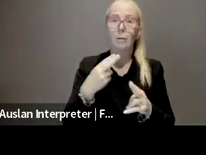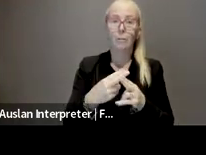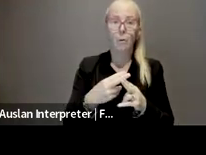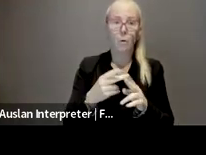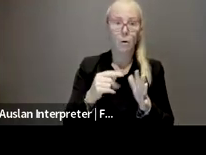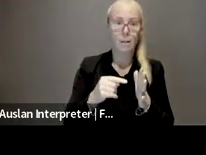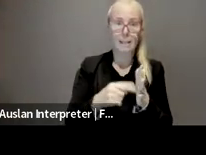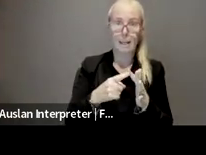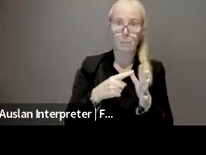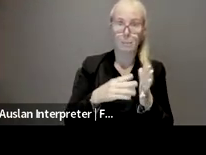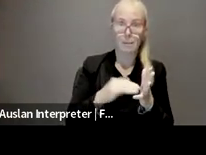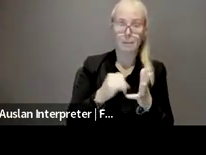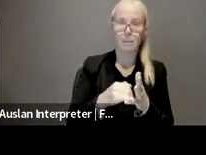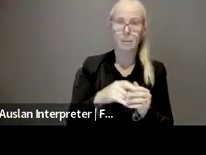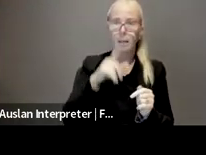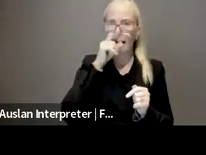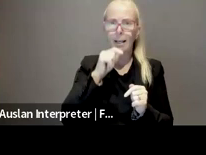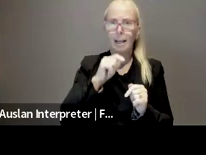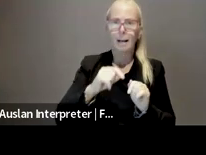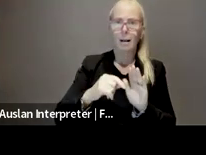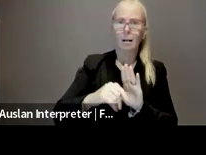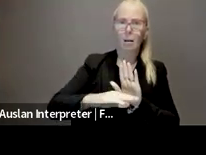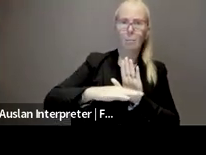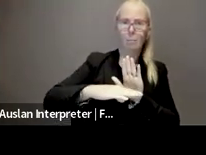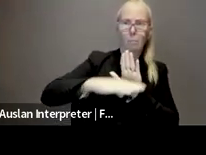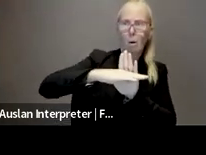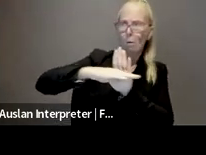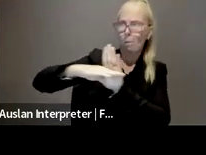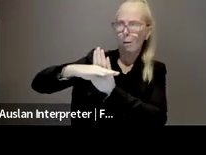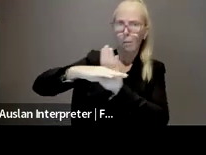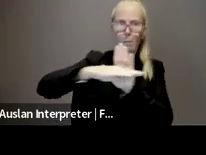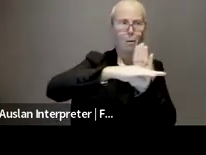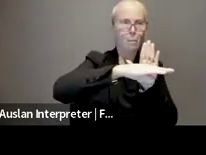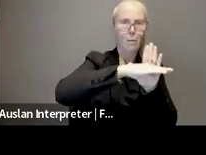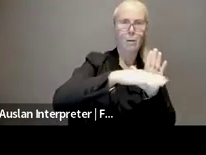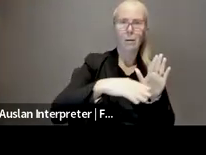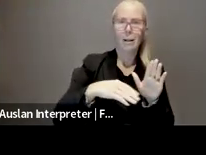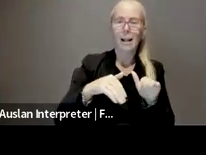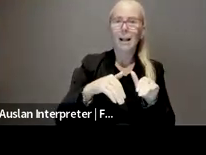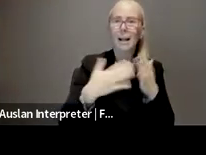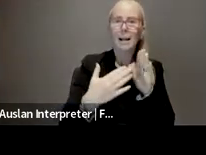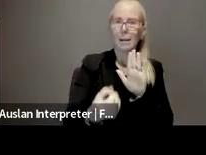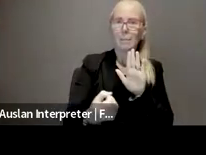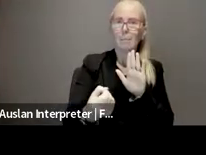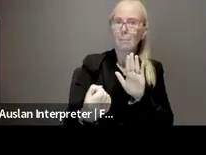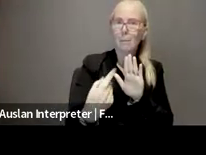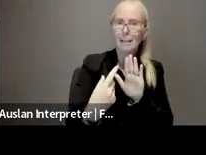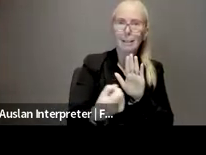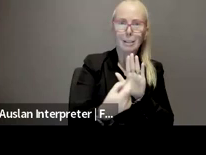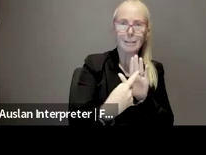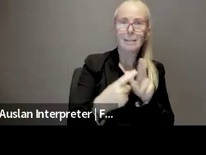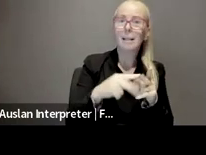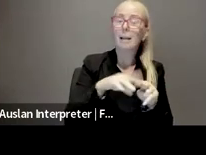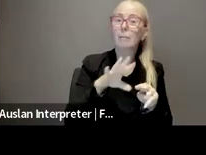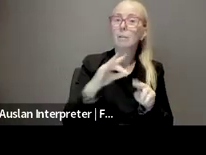notifications across apps that do not relate to the priority being worked right now. And unlike Slack or Microsoft Teams or even Jira,